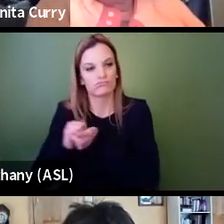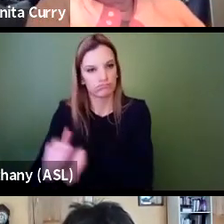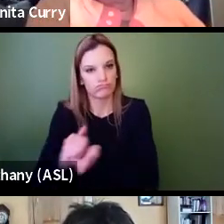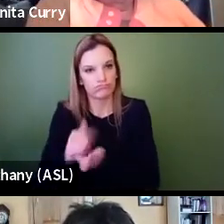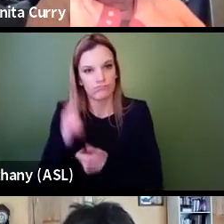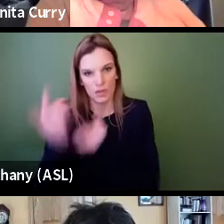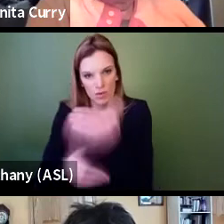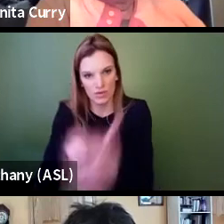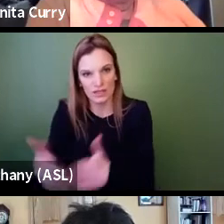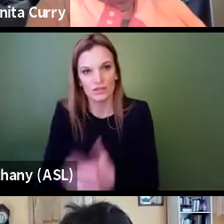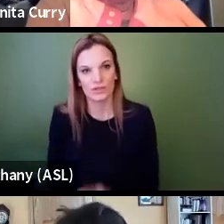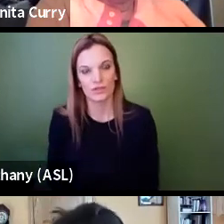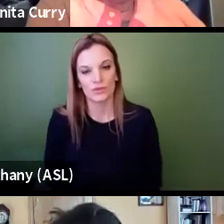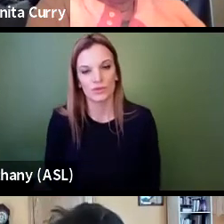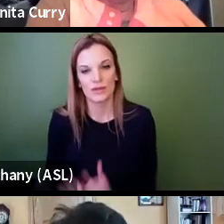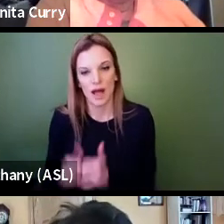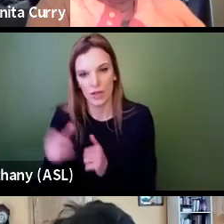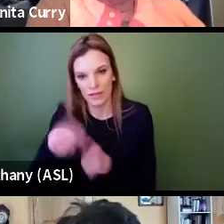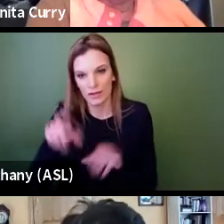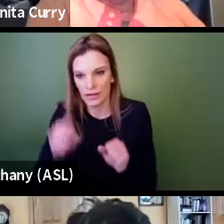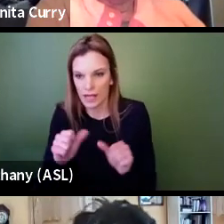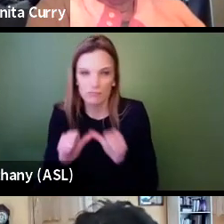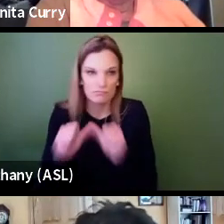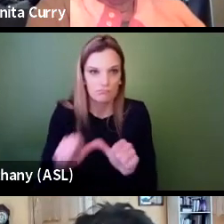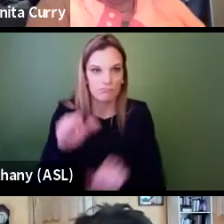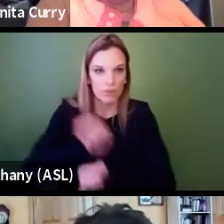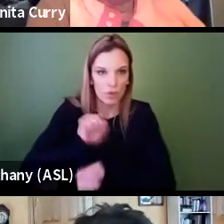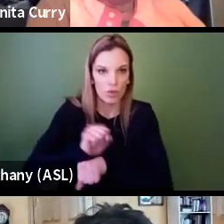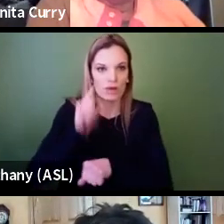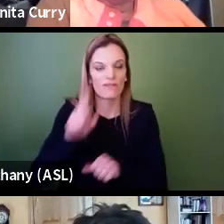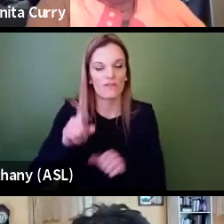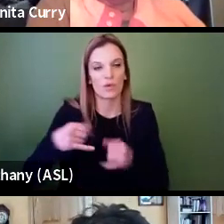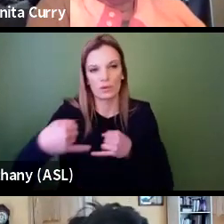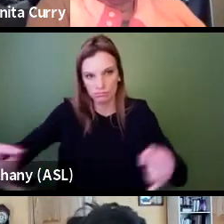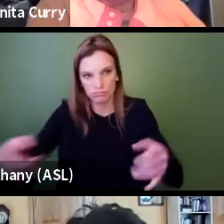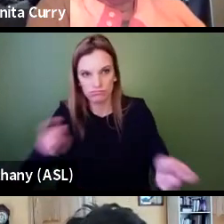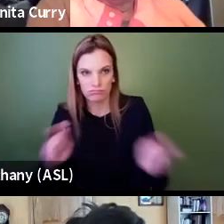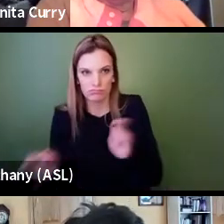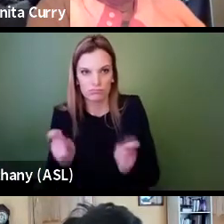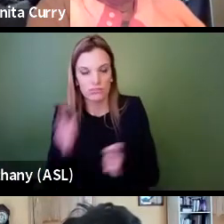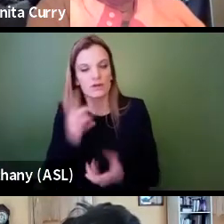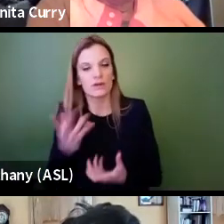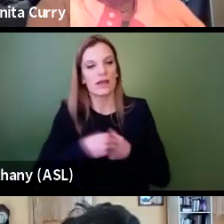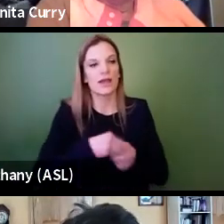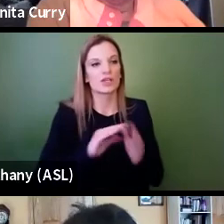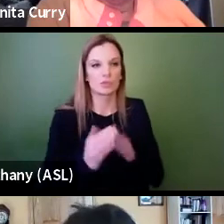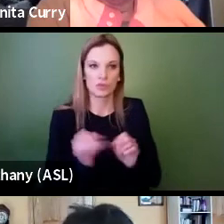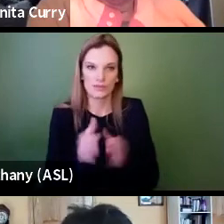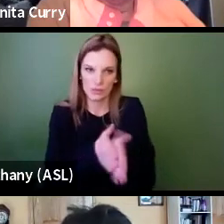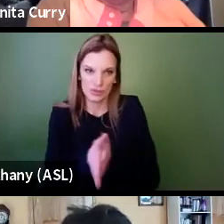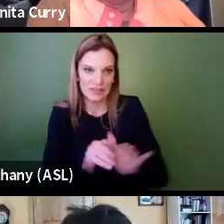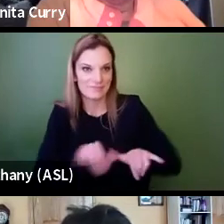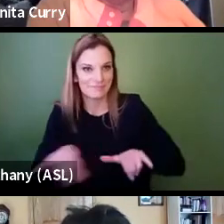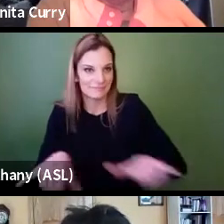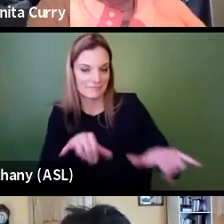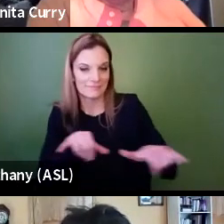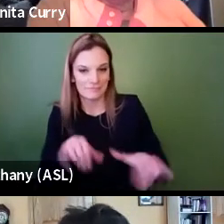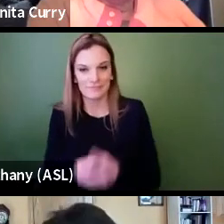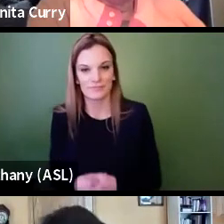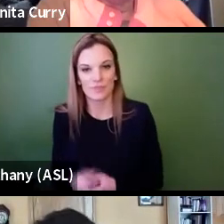that into how can they further the work of redistricting and engaging communities of interest. And so